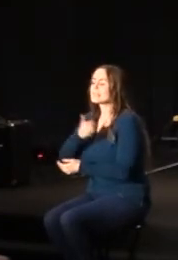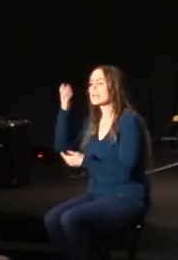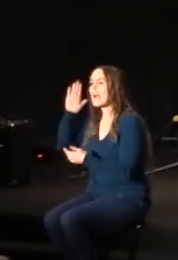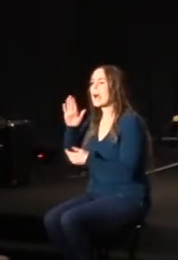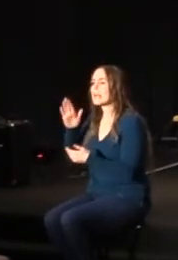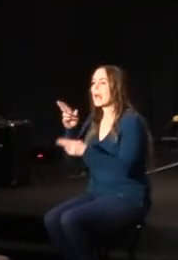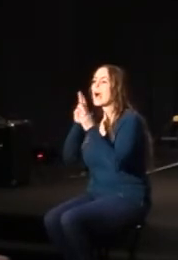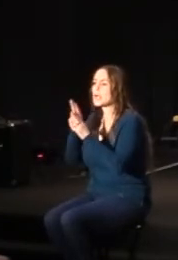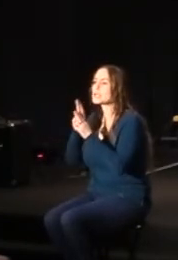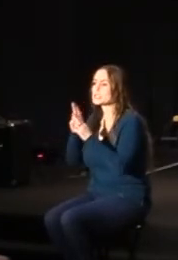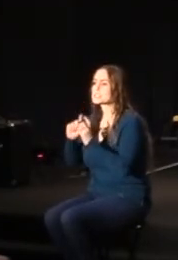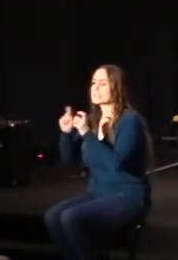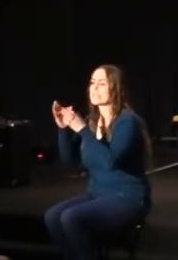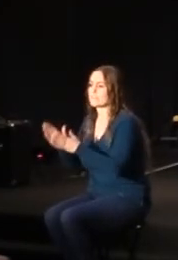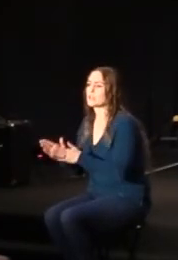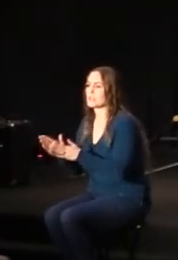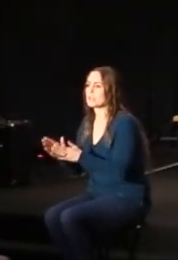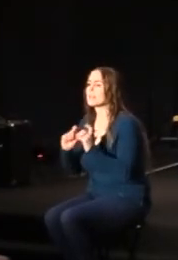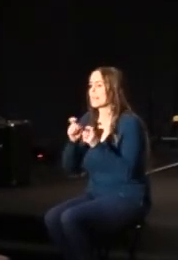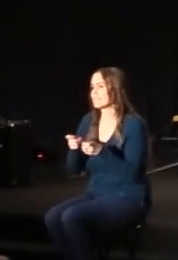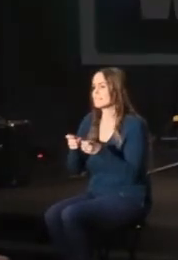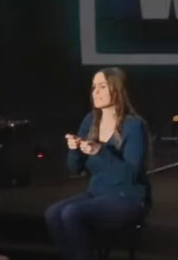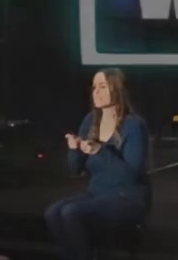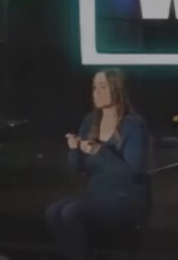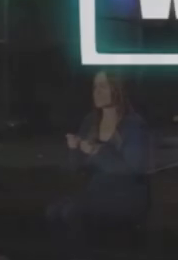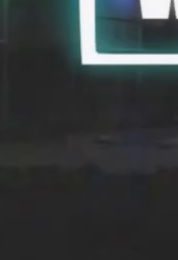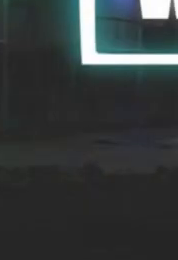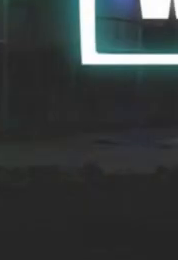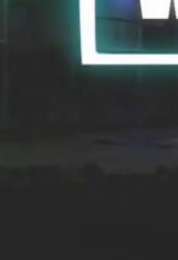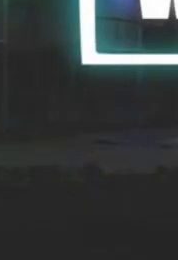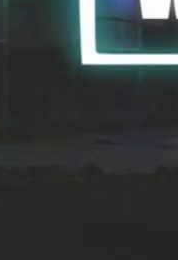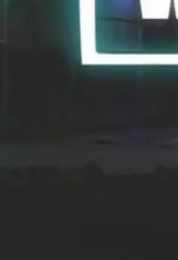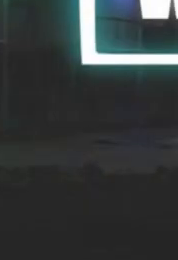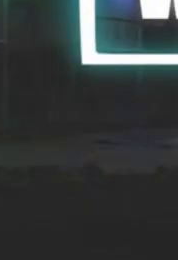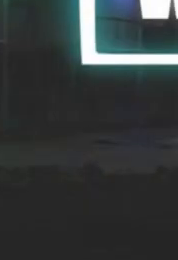honors the gift. That's what it means to lay up treasure in heaven. Don't let